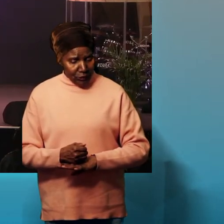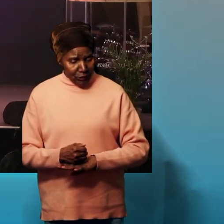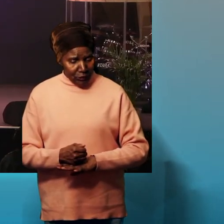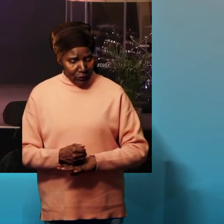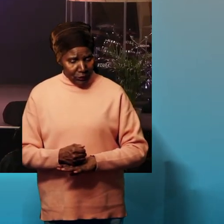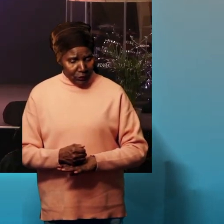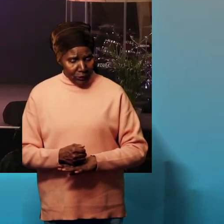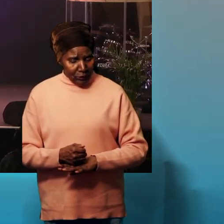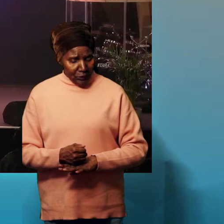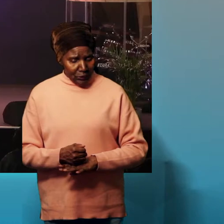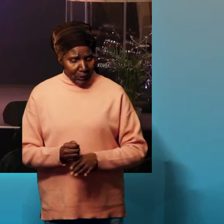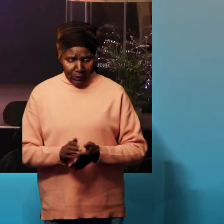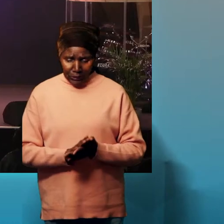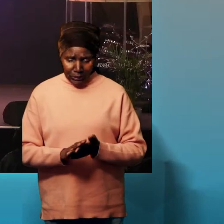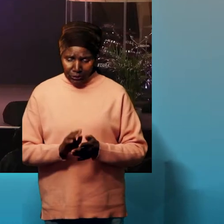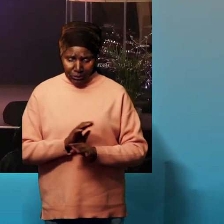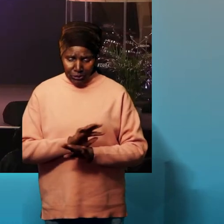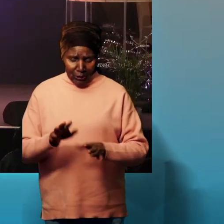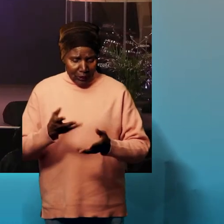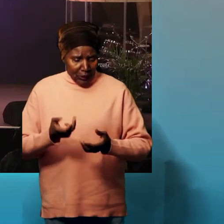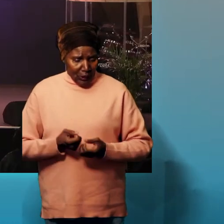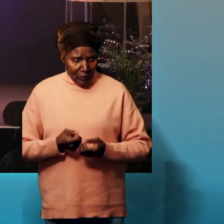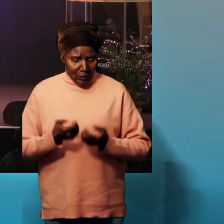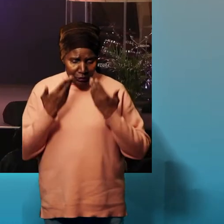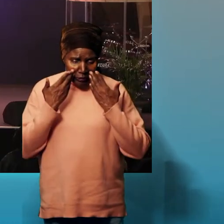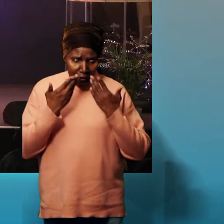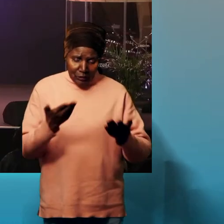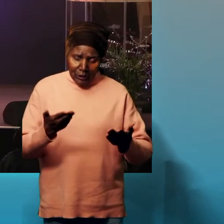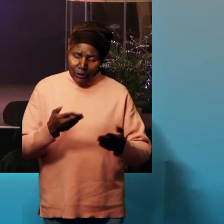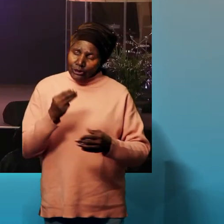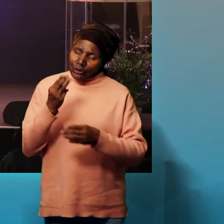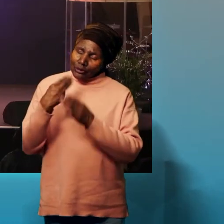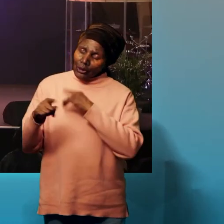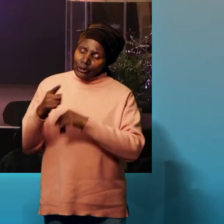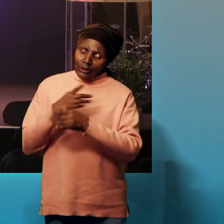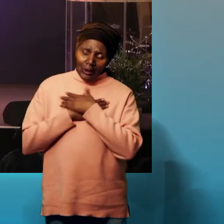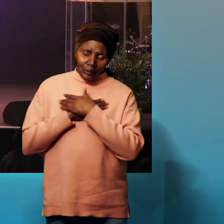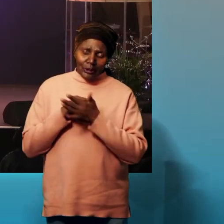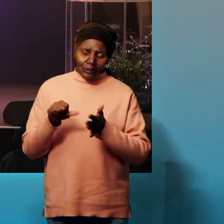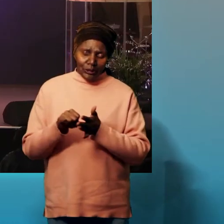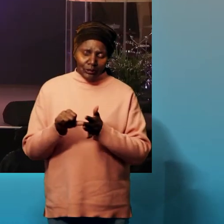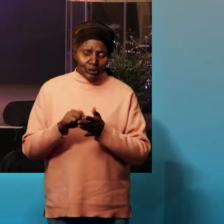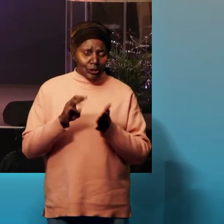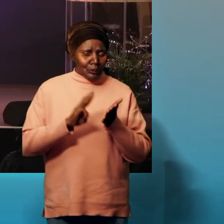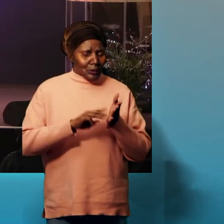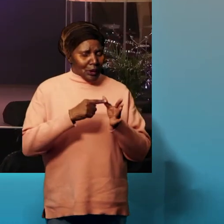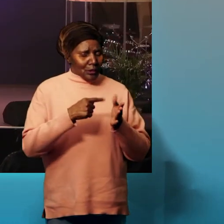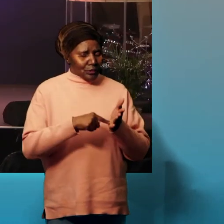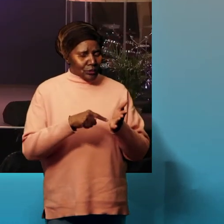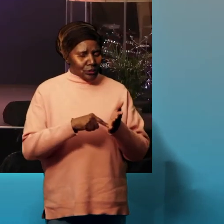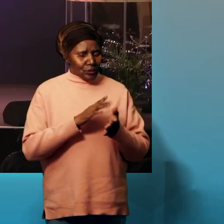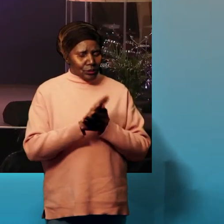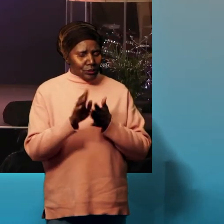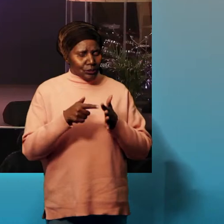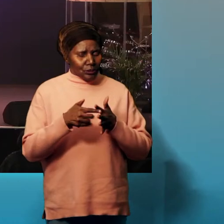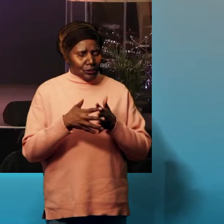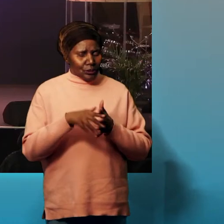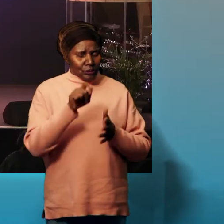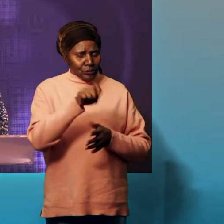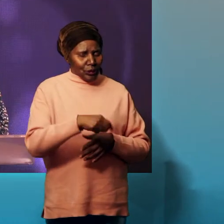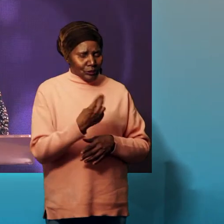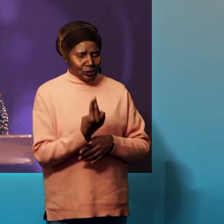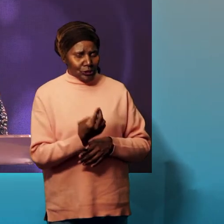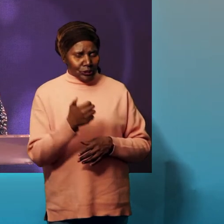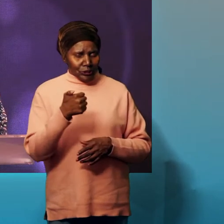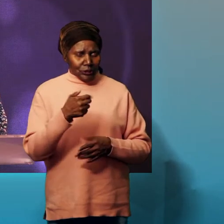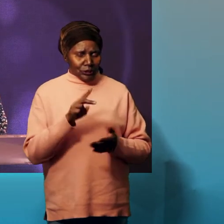for us, it would be more difficult. Let me read from Matthew 26 again, verse 14. Then one of the